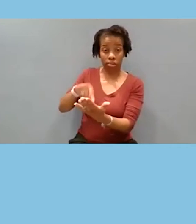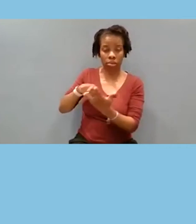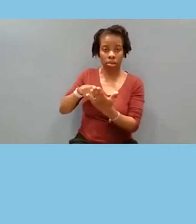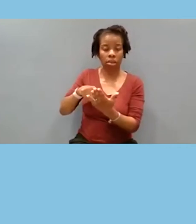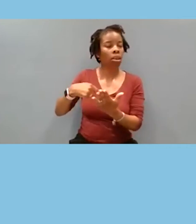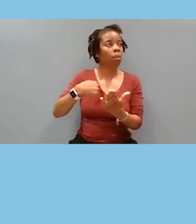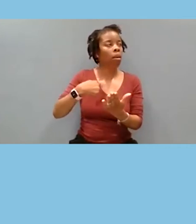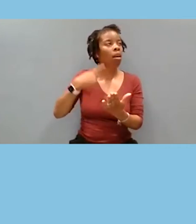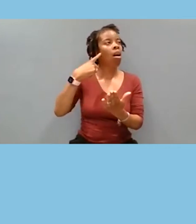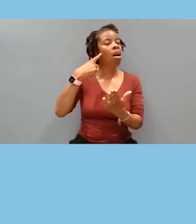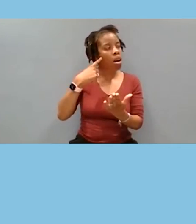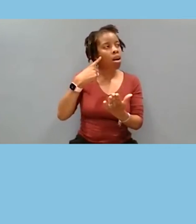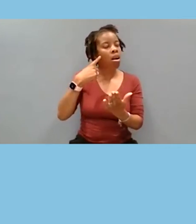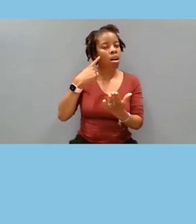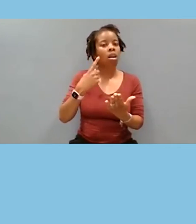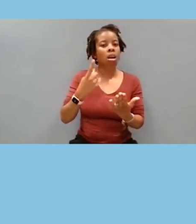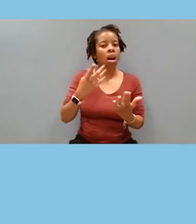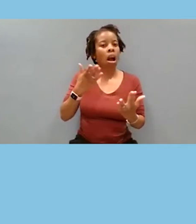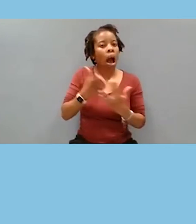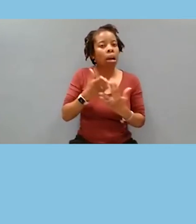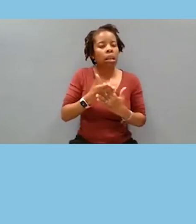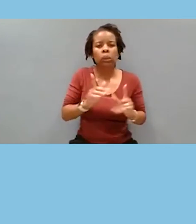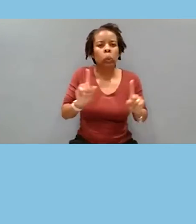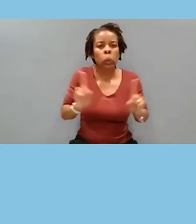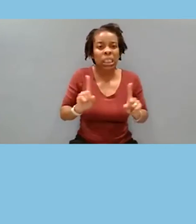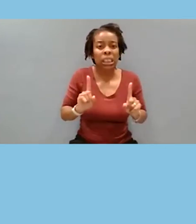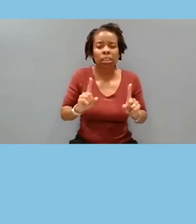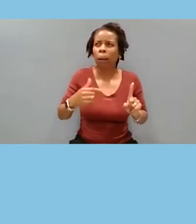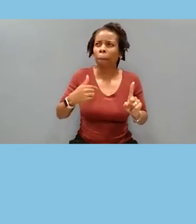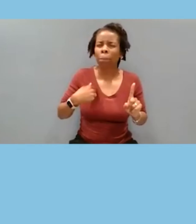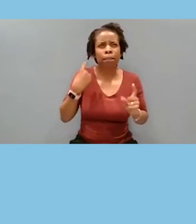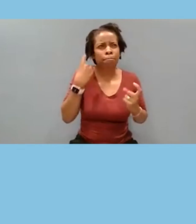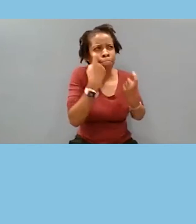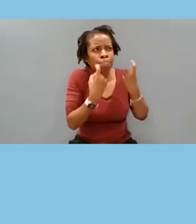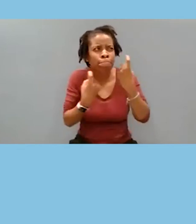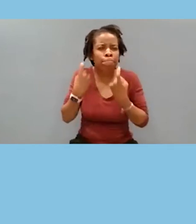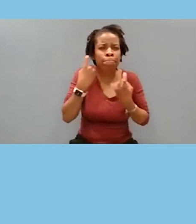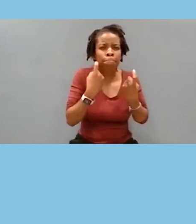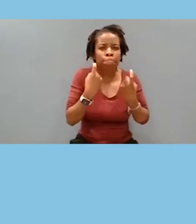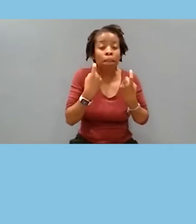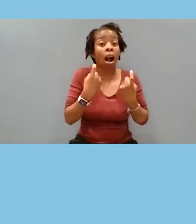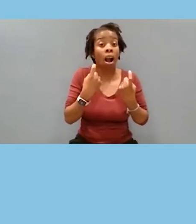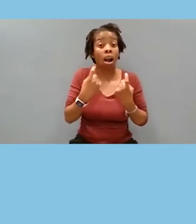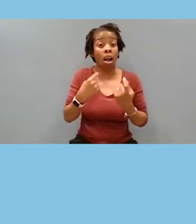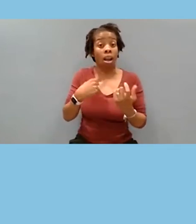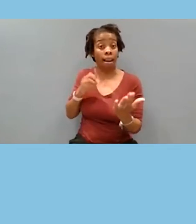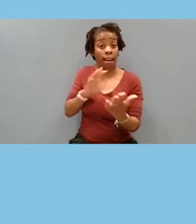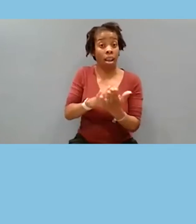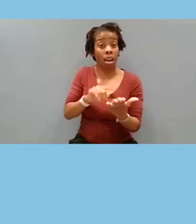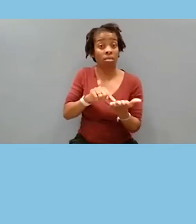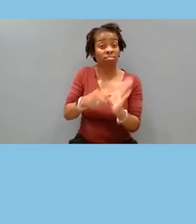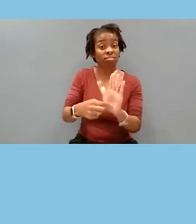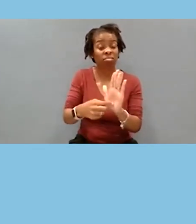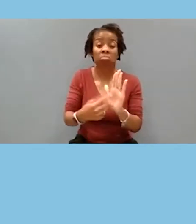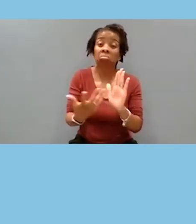access and to wondering about what we are after. I suggested in that book that practices of access, new or